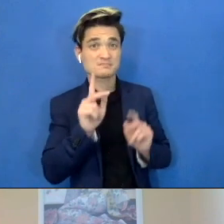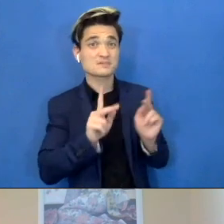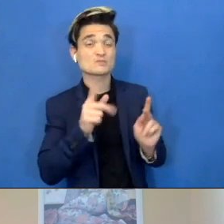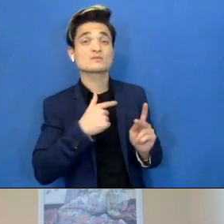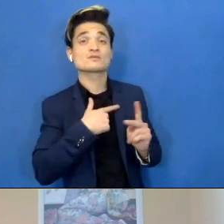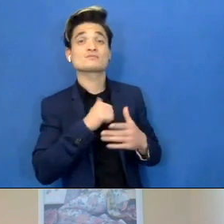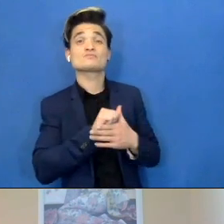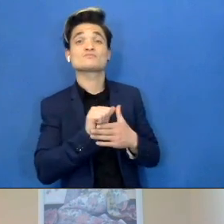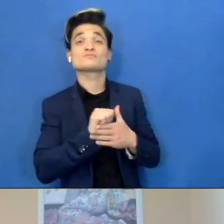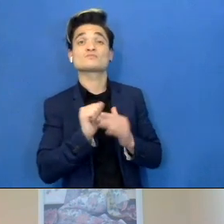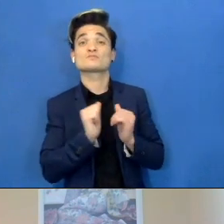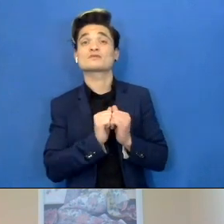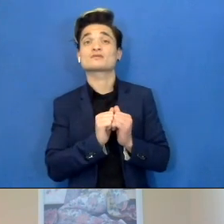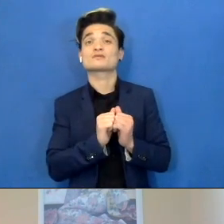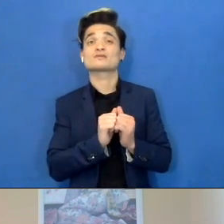the Intimacy